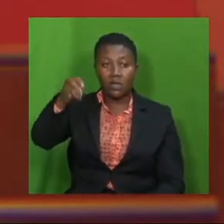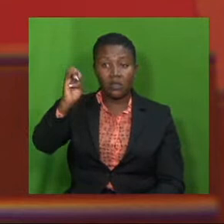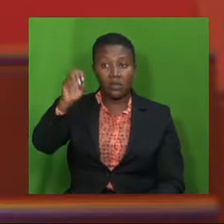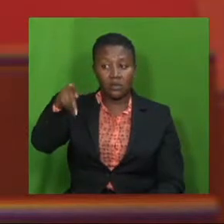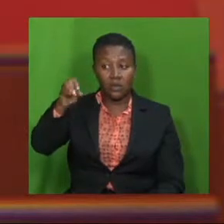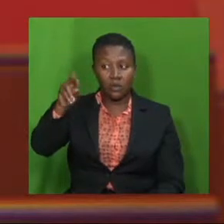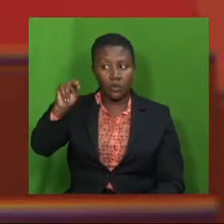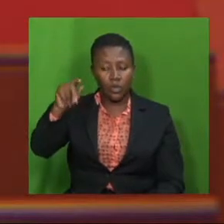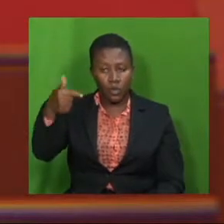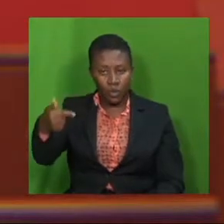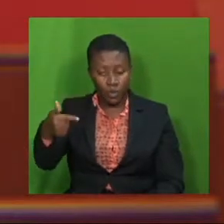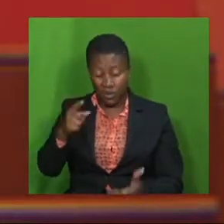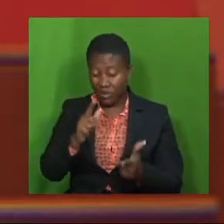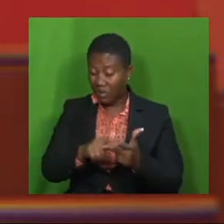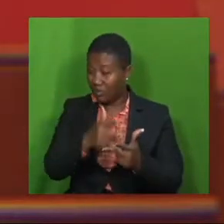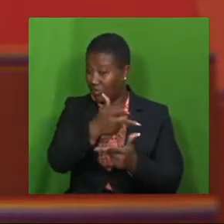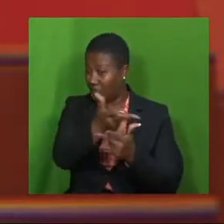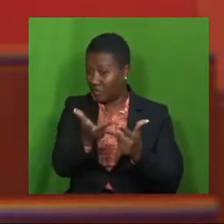Consequently,